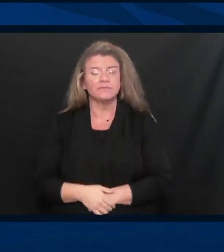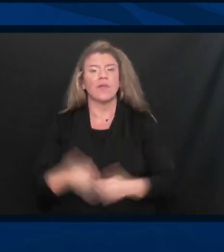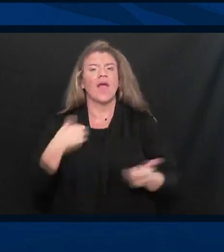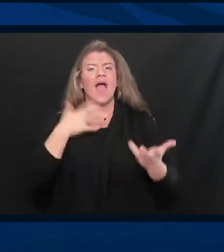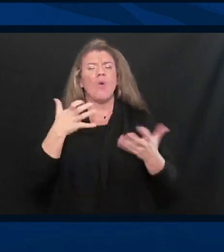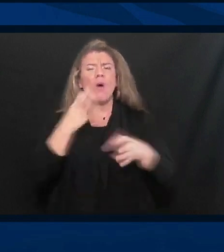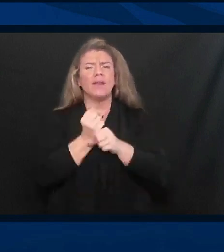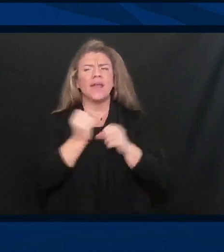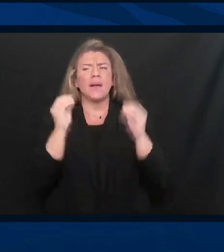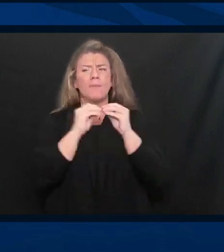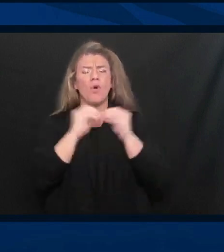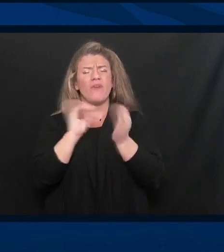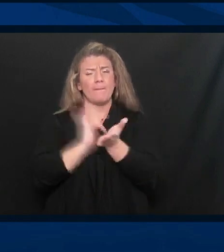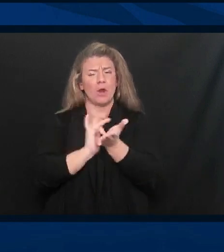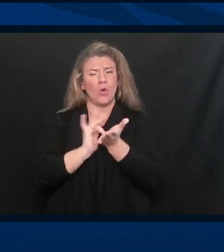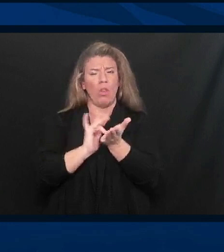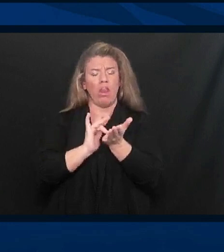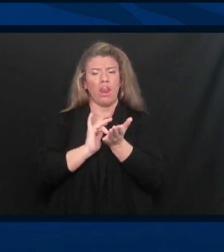get a medical